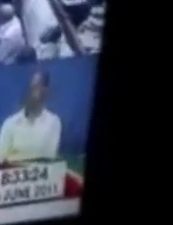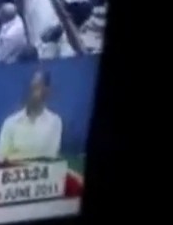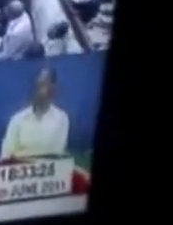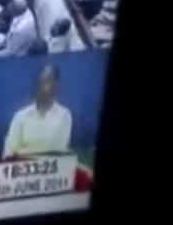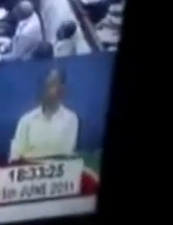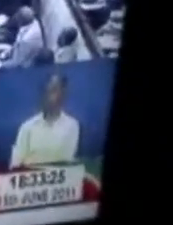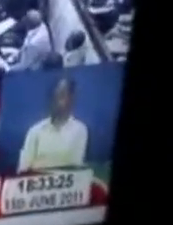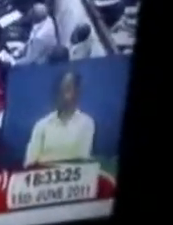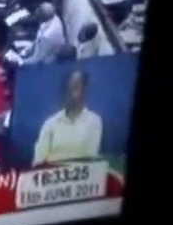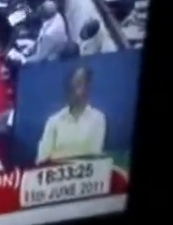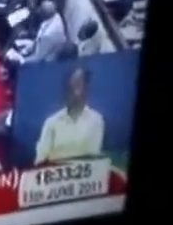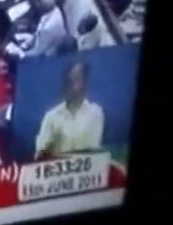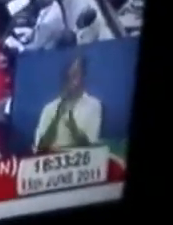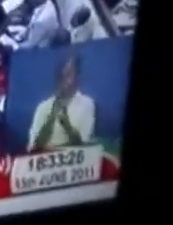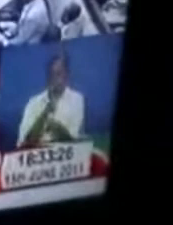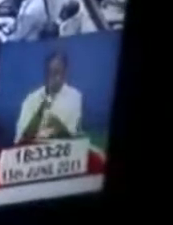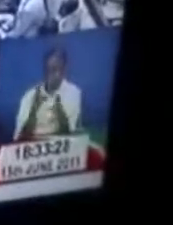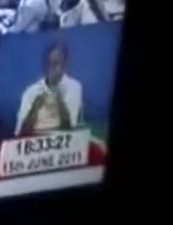Honorable members,